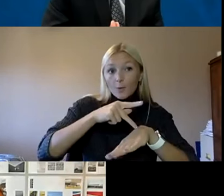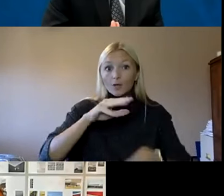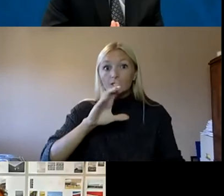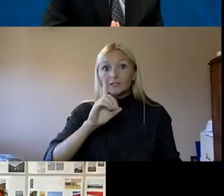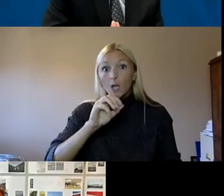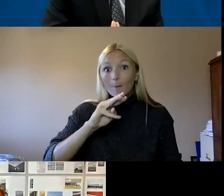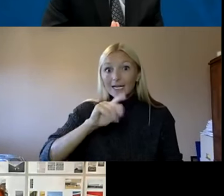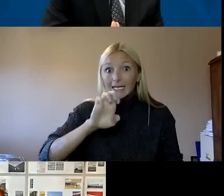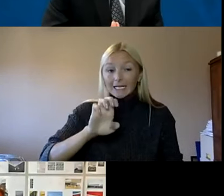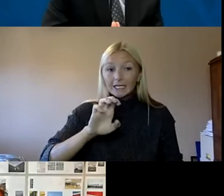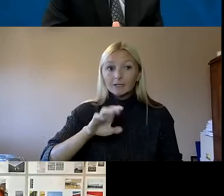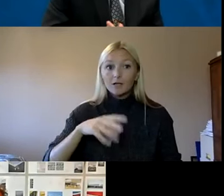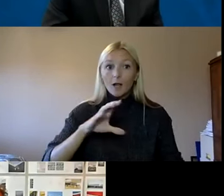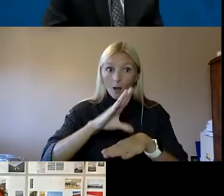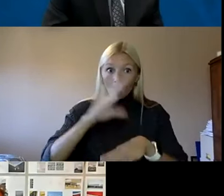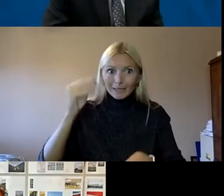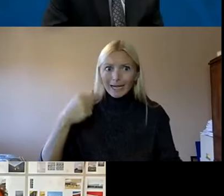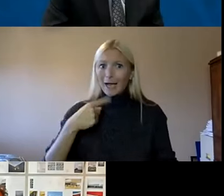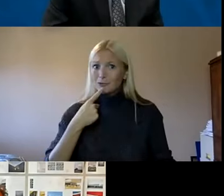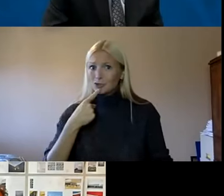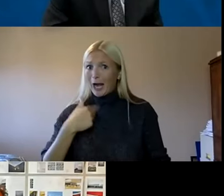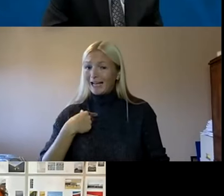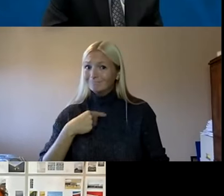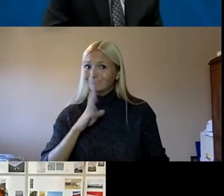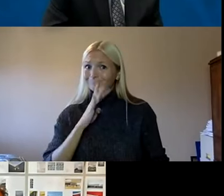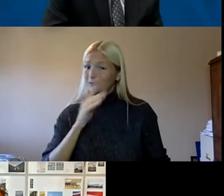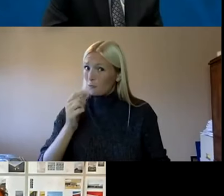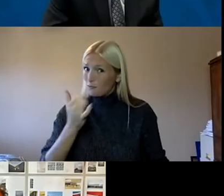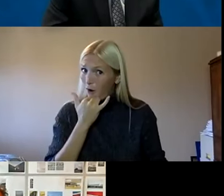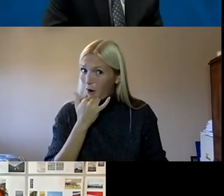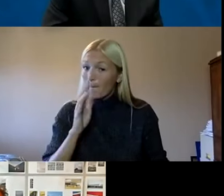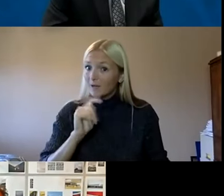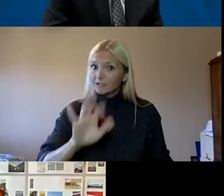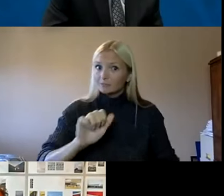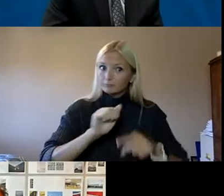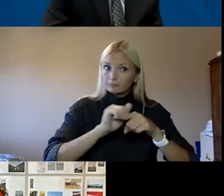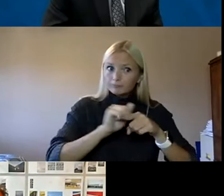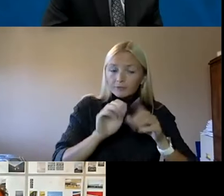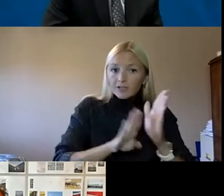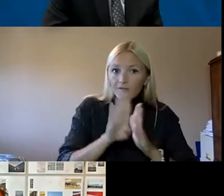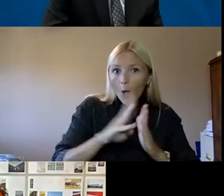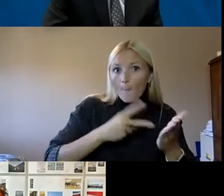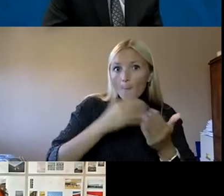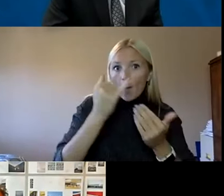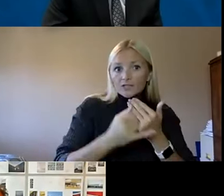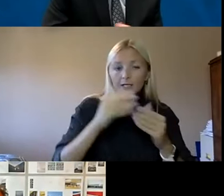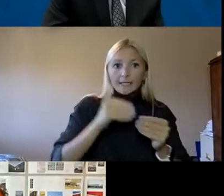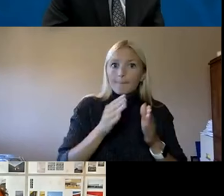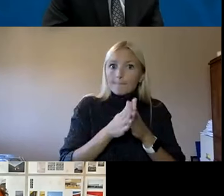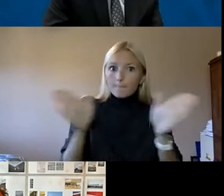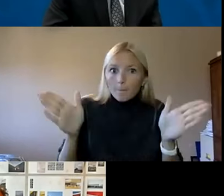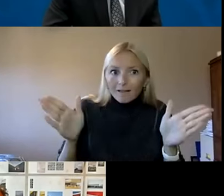and Associés. I'm sure I say it wrong. At his practice, Dominique develops projects in the public sector